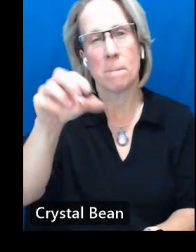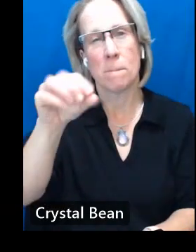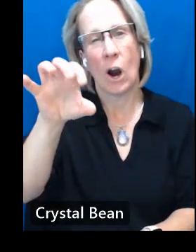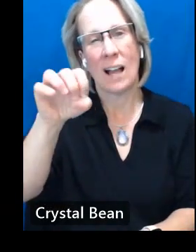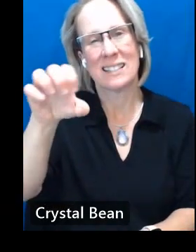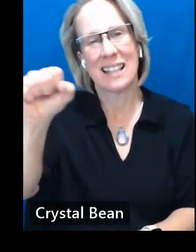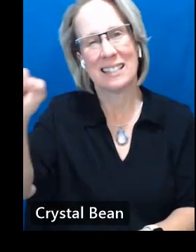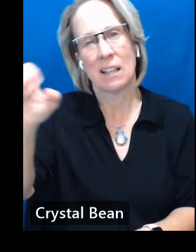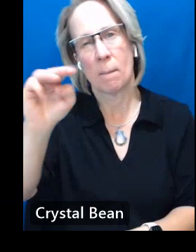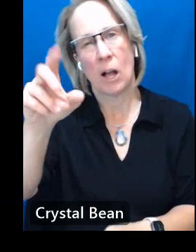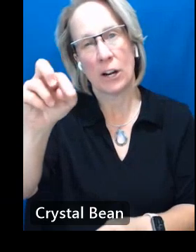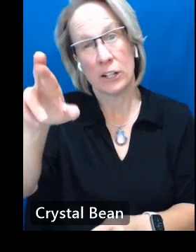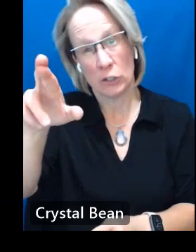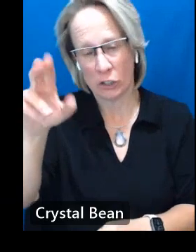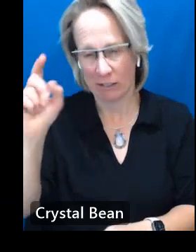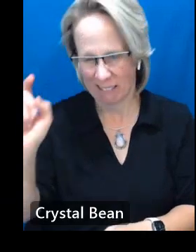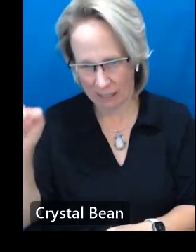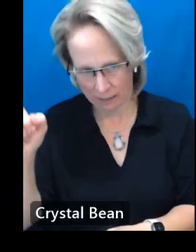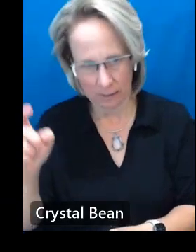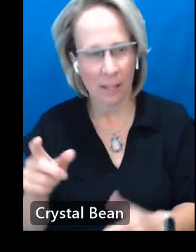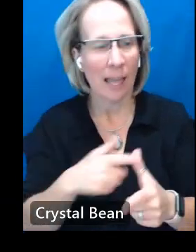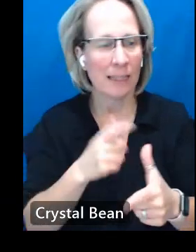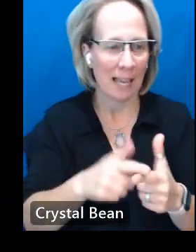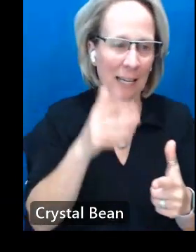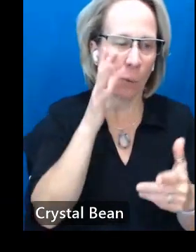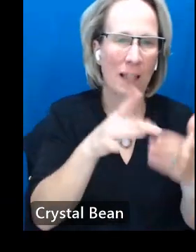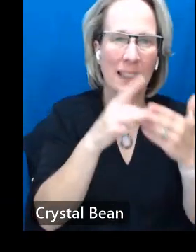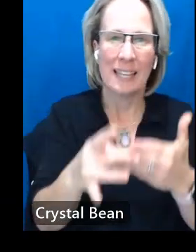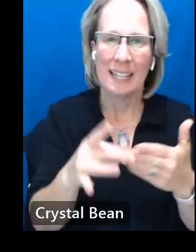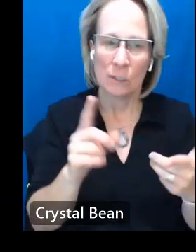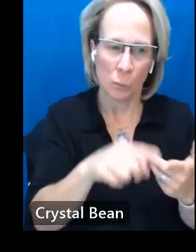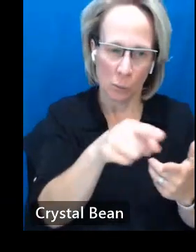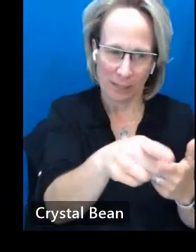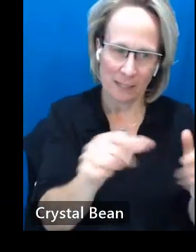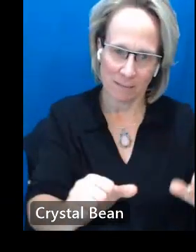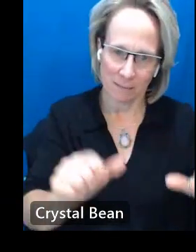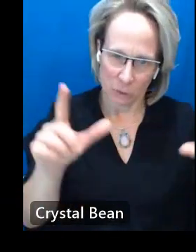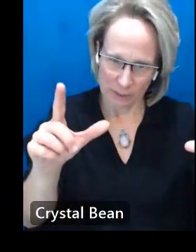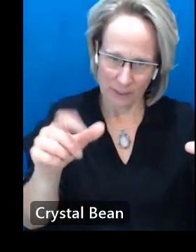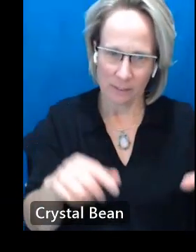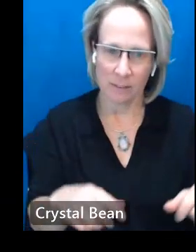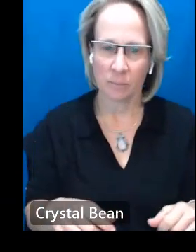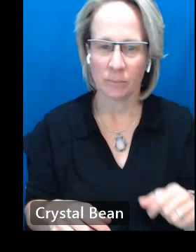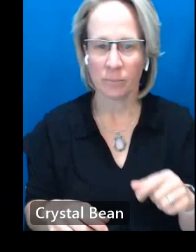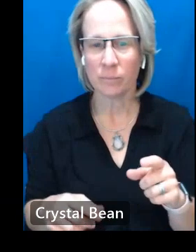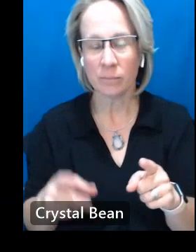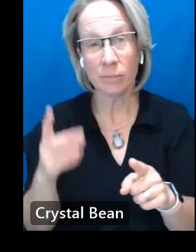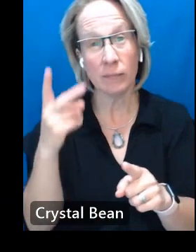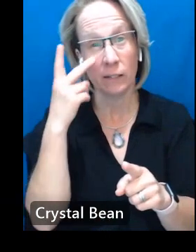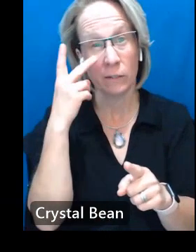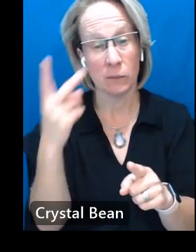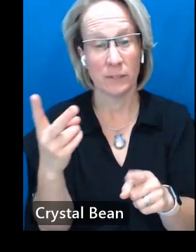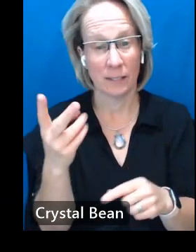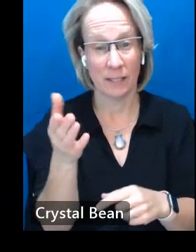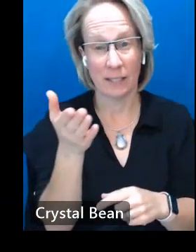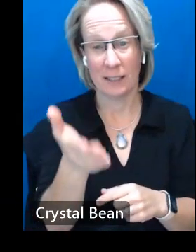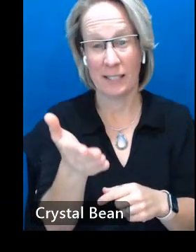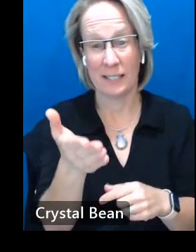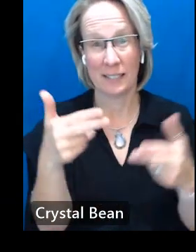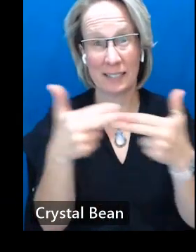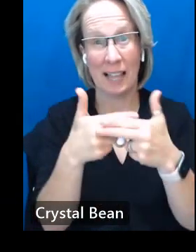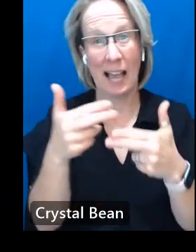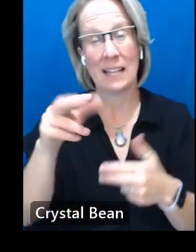And then you see that'll take you to this screen here. You see at the top of this slide, you see that refresh